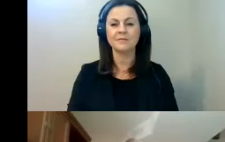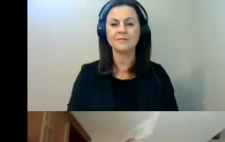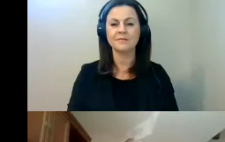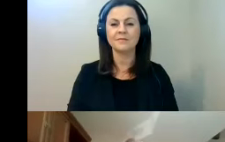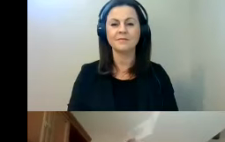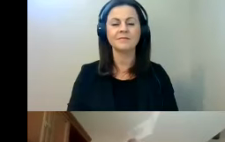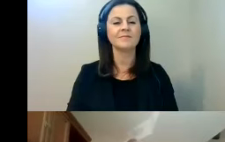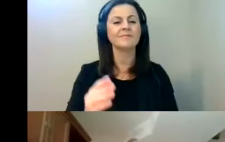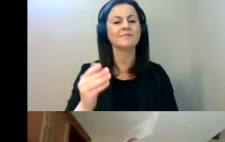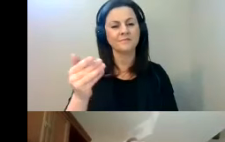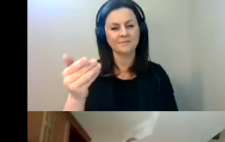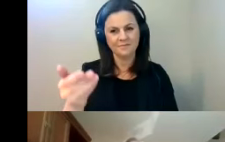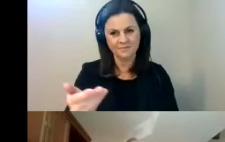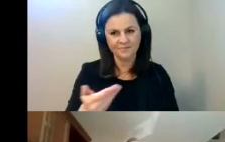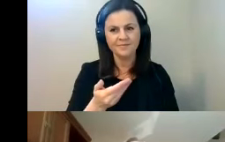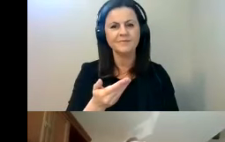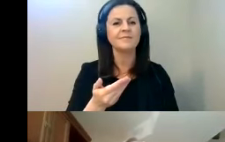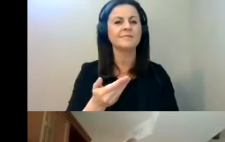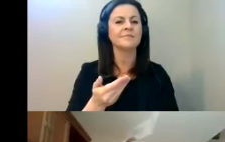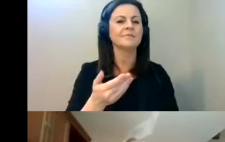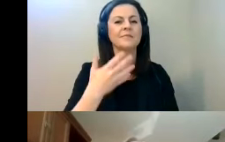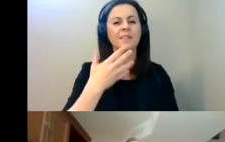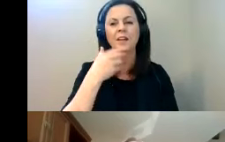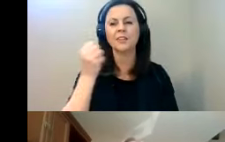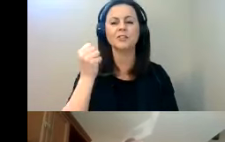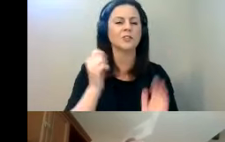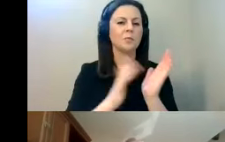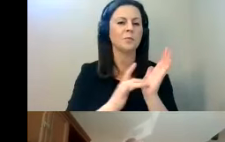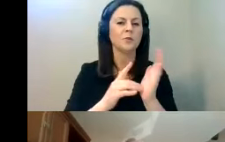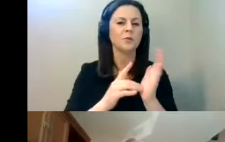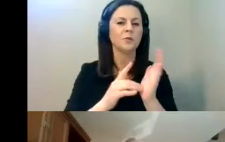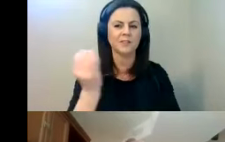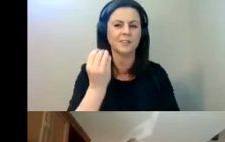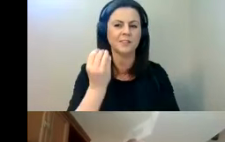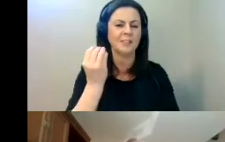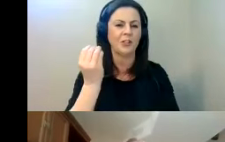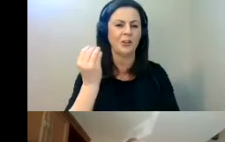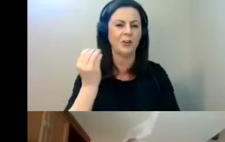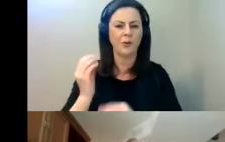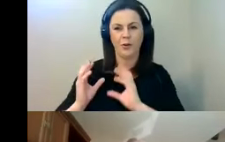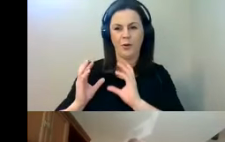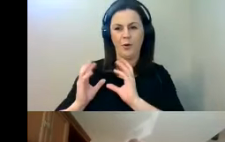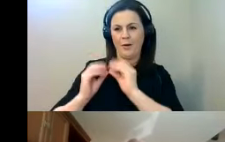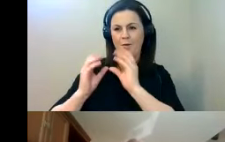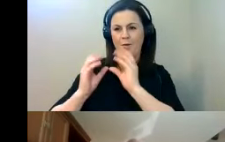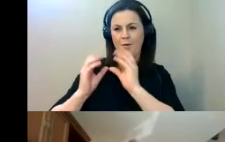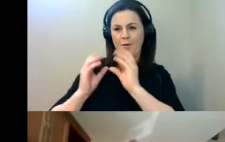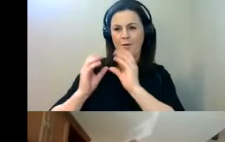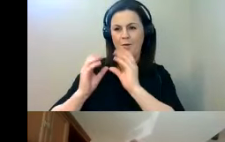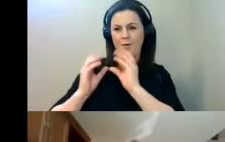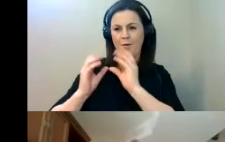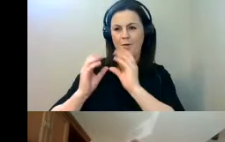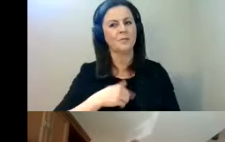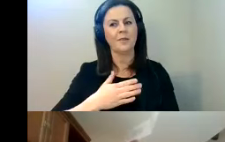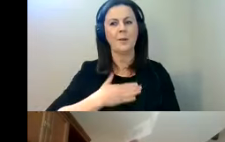So welcome everyone to Elder Abuse Prevention Ontario's webinar series. We're pleased to host another series